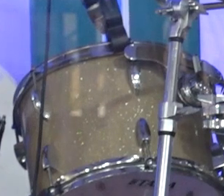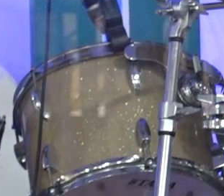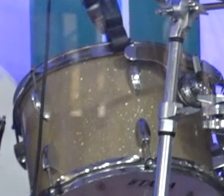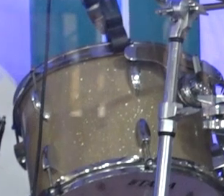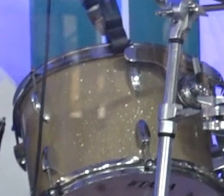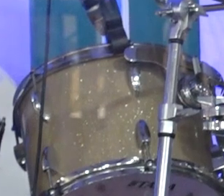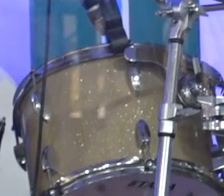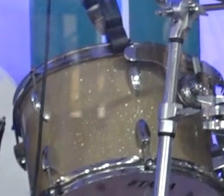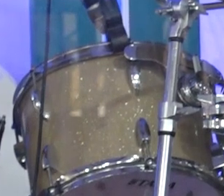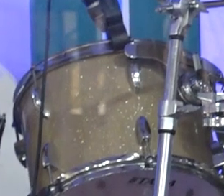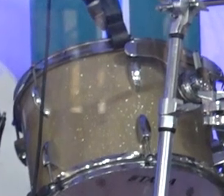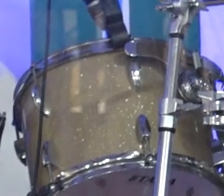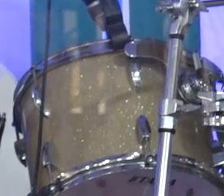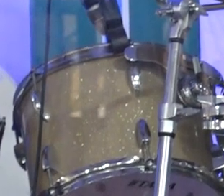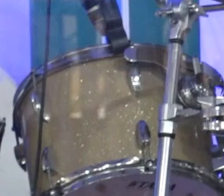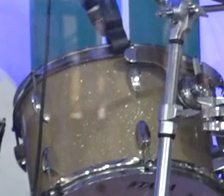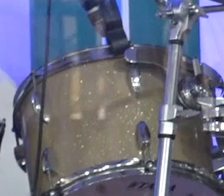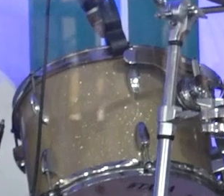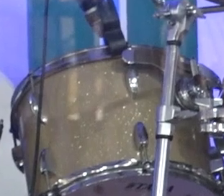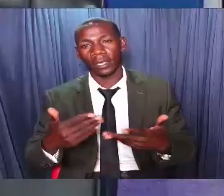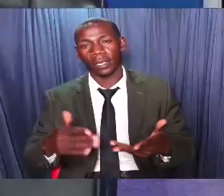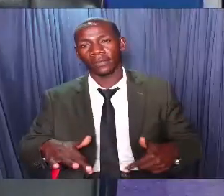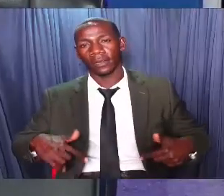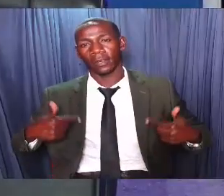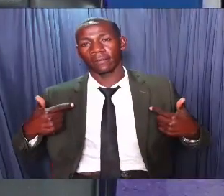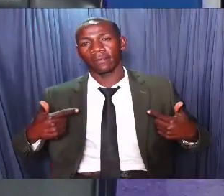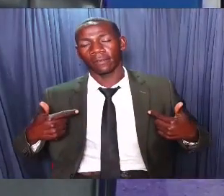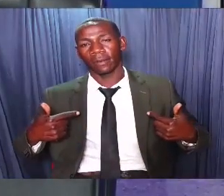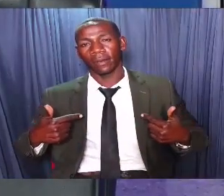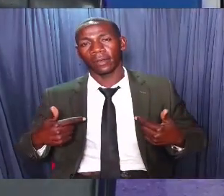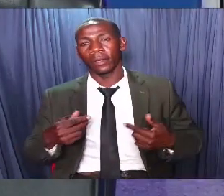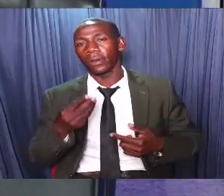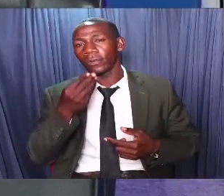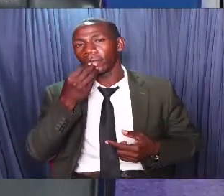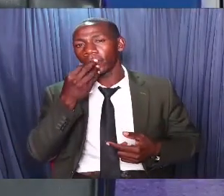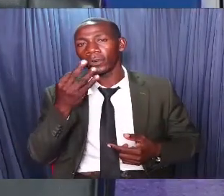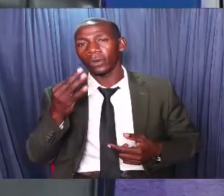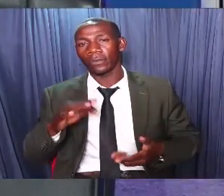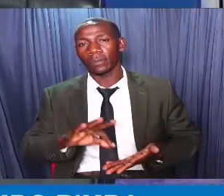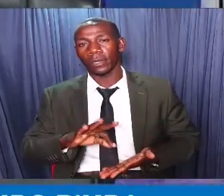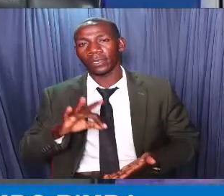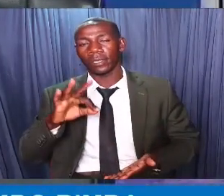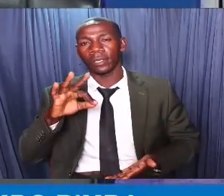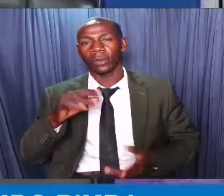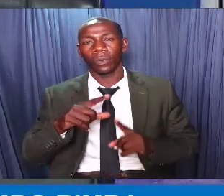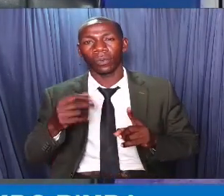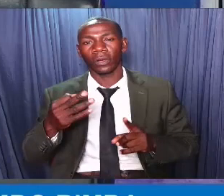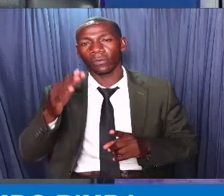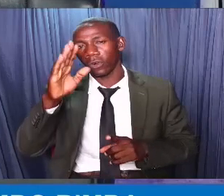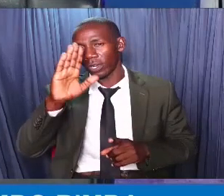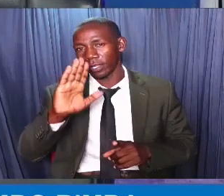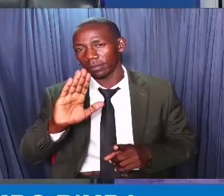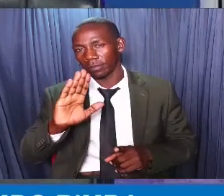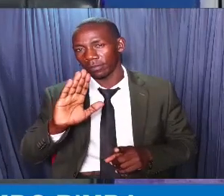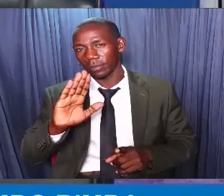and they are life. Roho ndiyo itiayo uzima. It is the spirit that brings life. Na chakula cha hii roho, and the food of the soul, neno la Mungu, is the word of